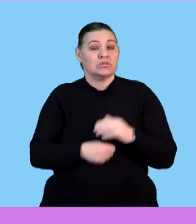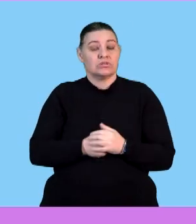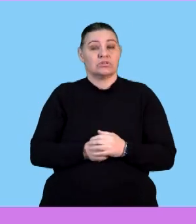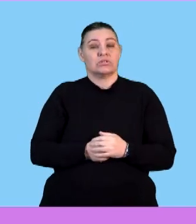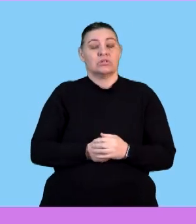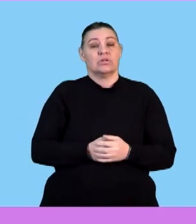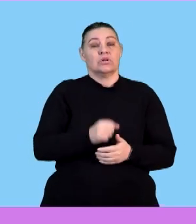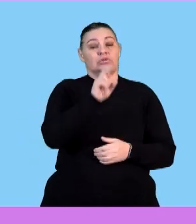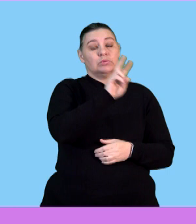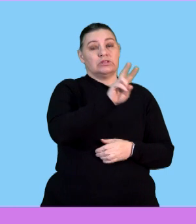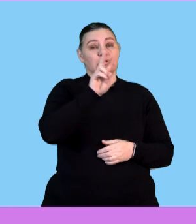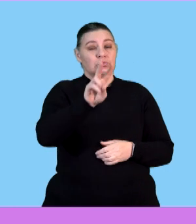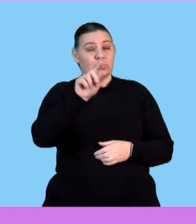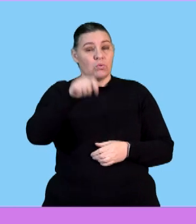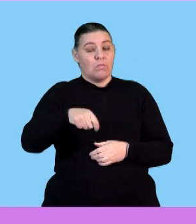charged